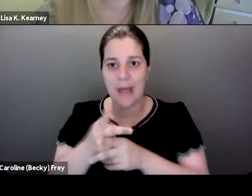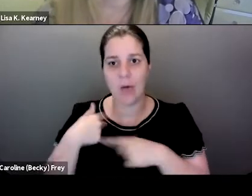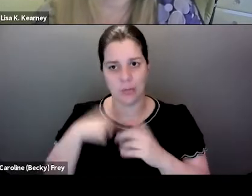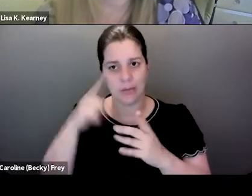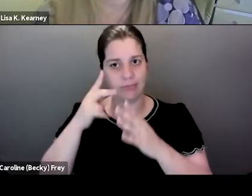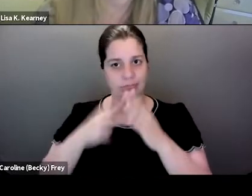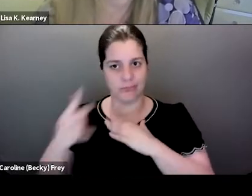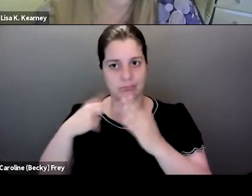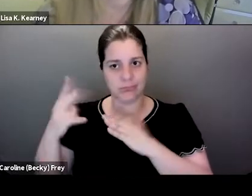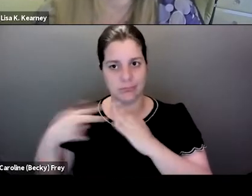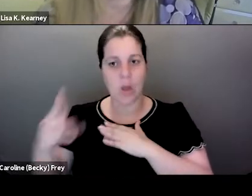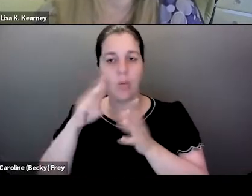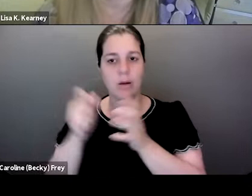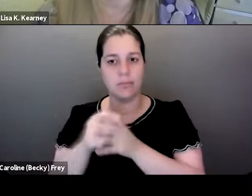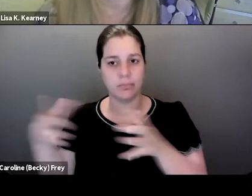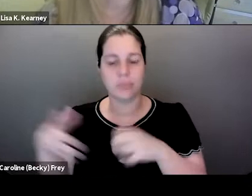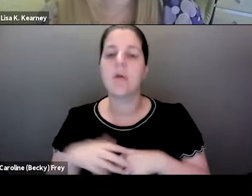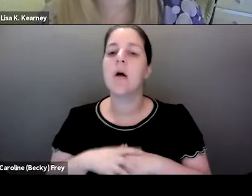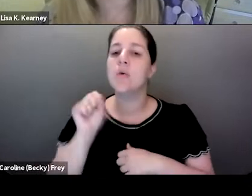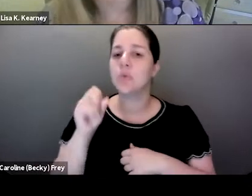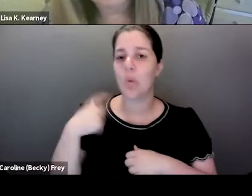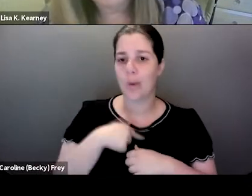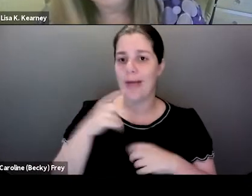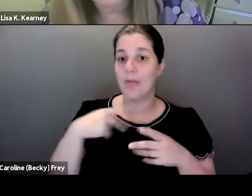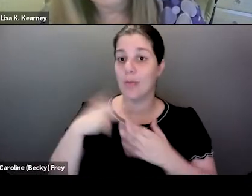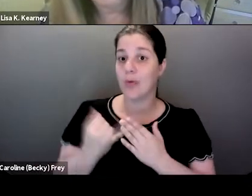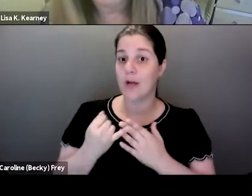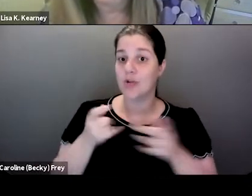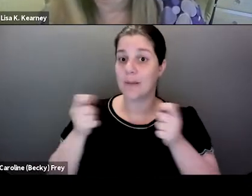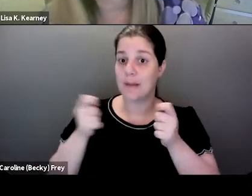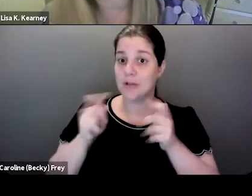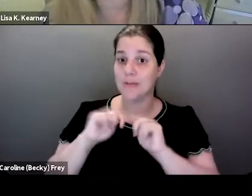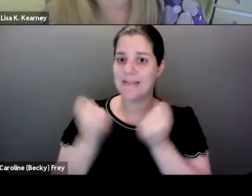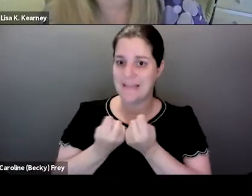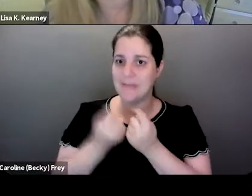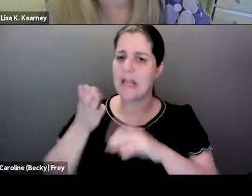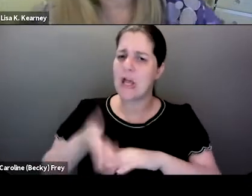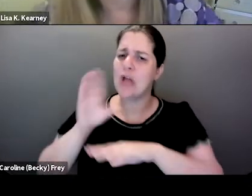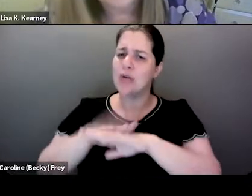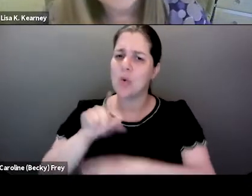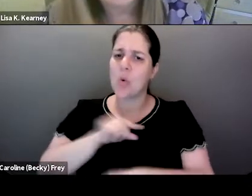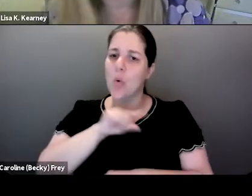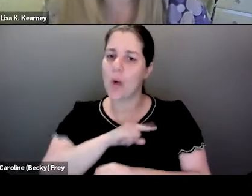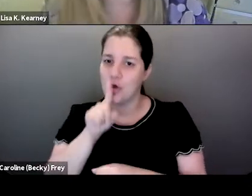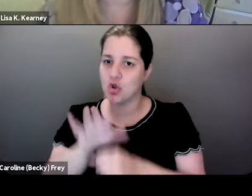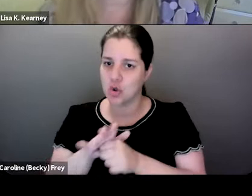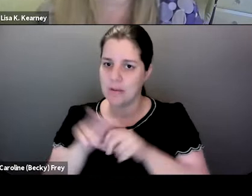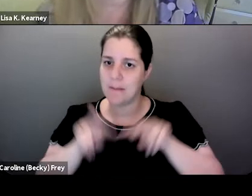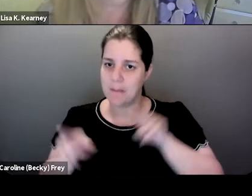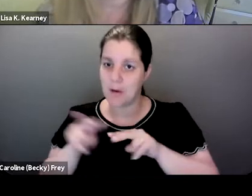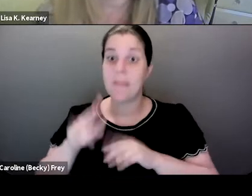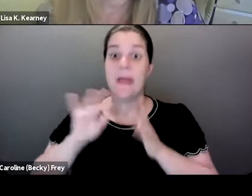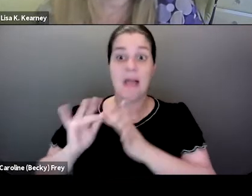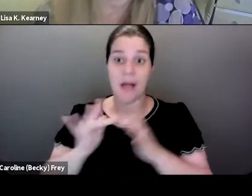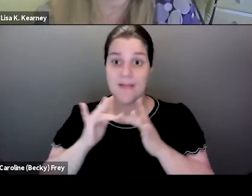project management teams across clinical operations, increasing our quality assurance monitoring, the IT